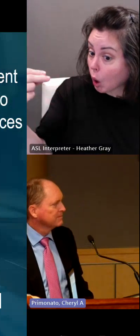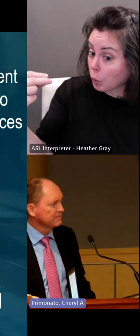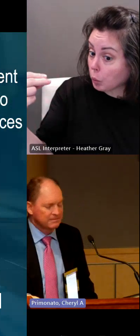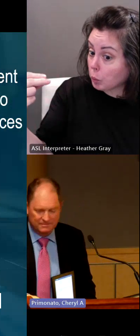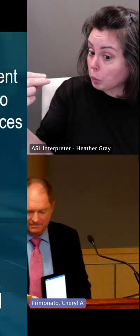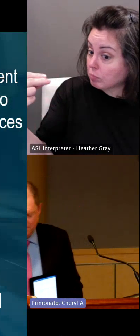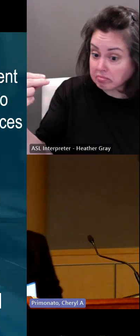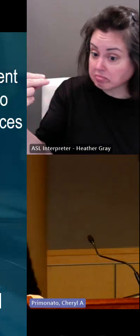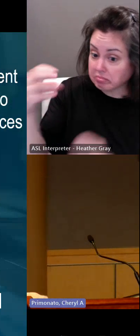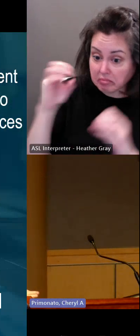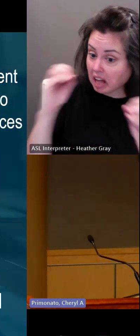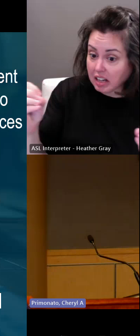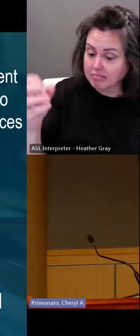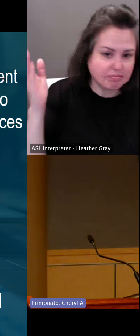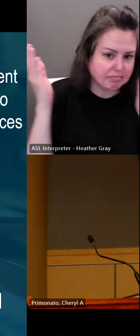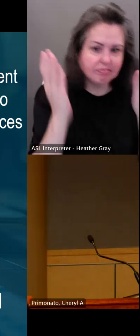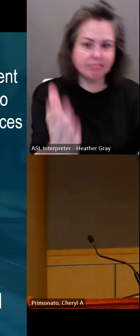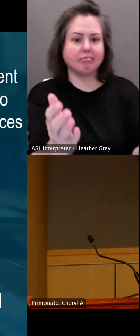Motion carries.